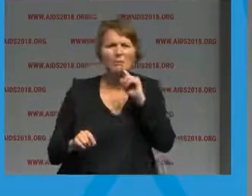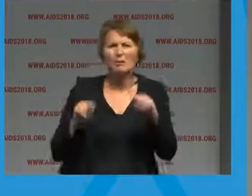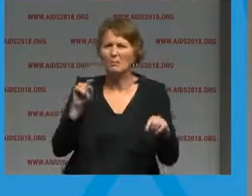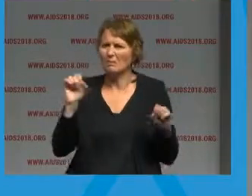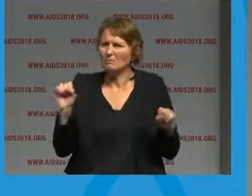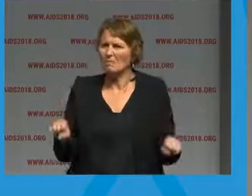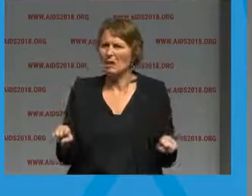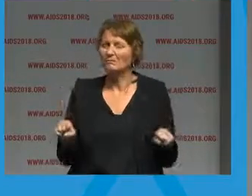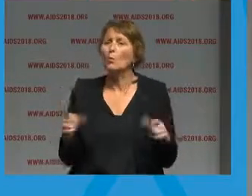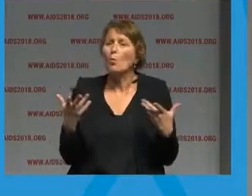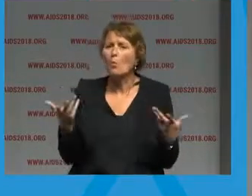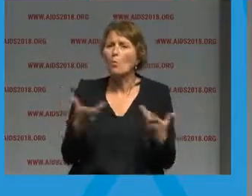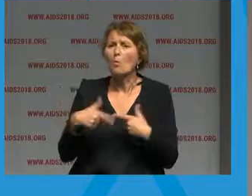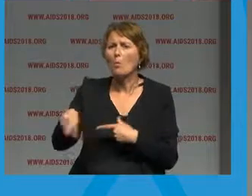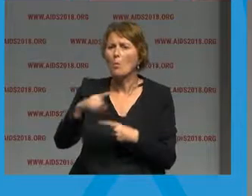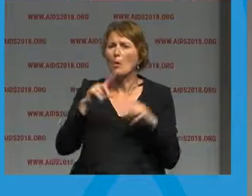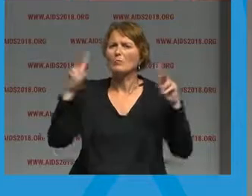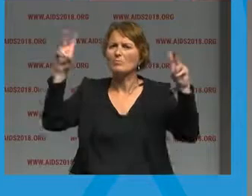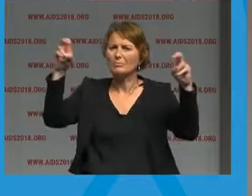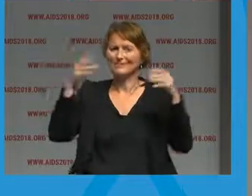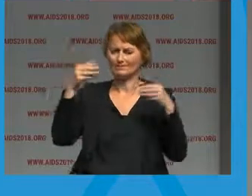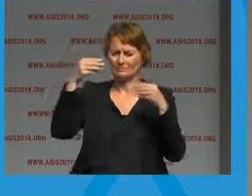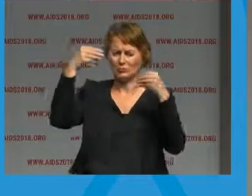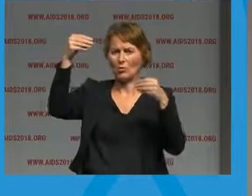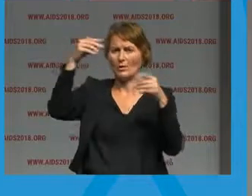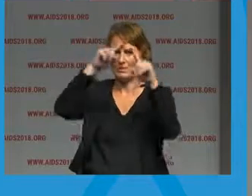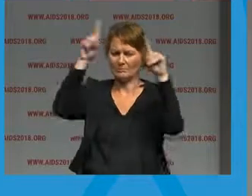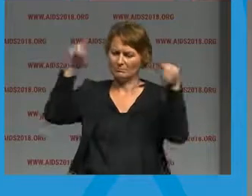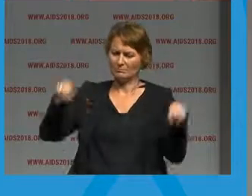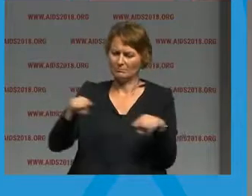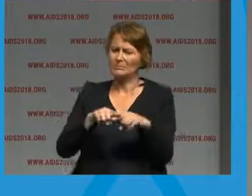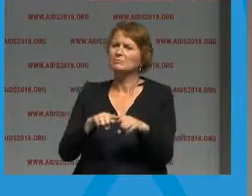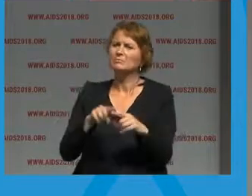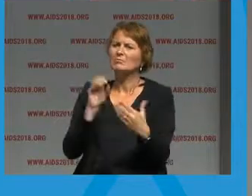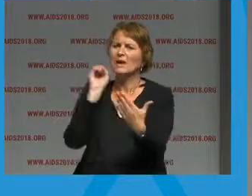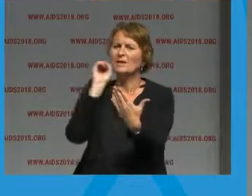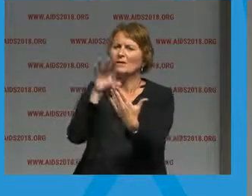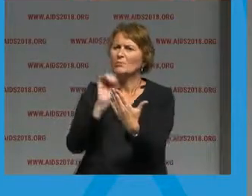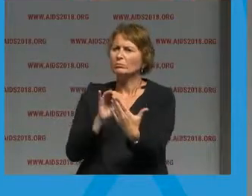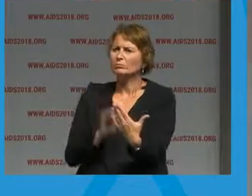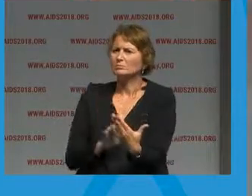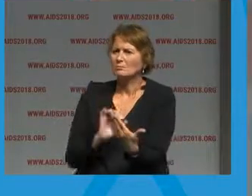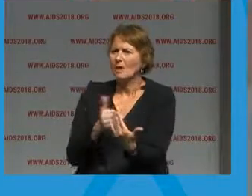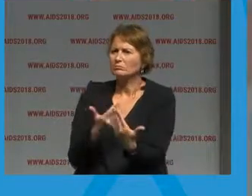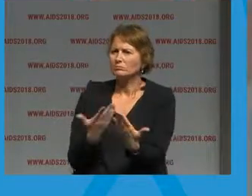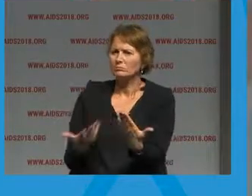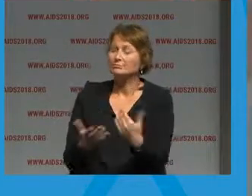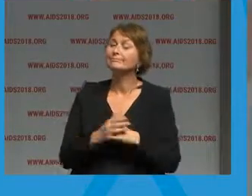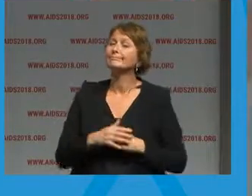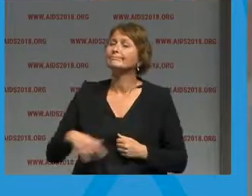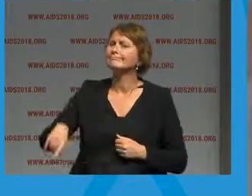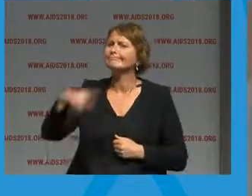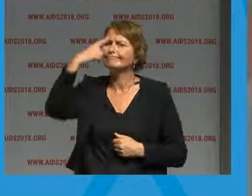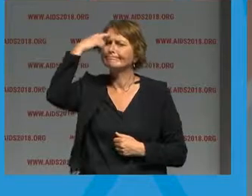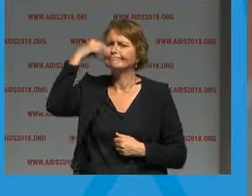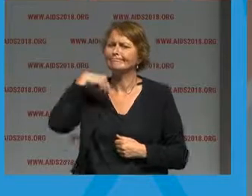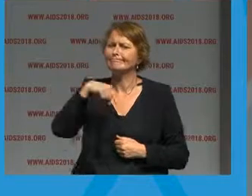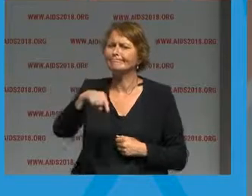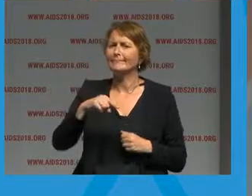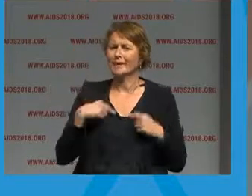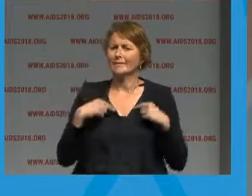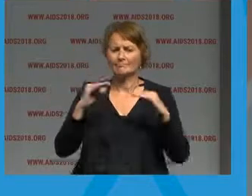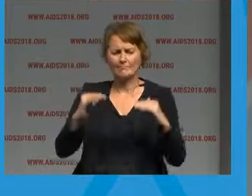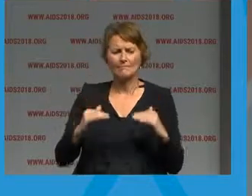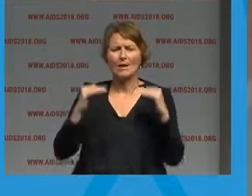and engagement around the document itself, and then how you hope the activities in the high-level meeting